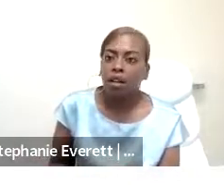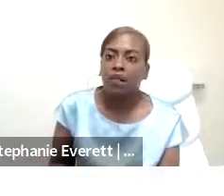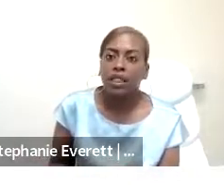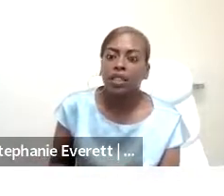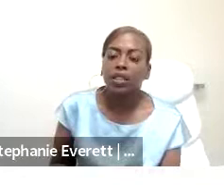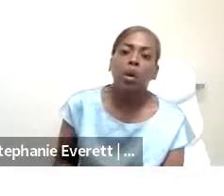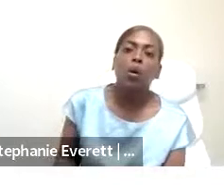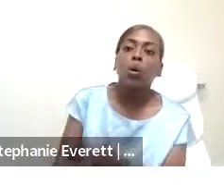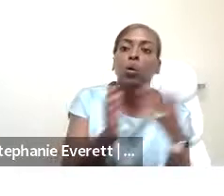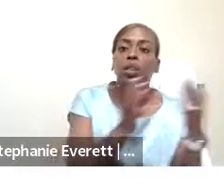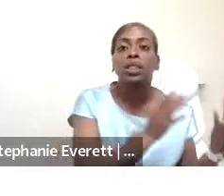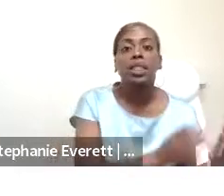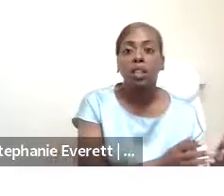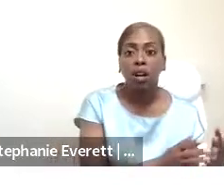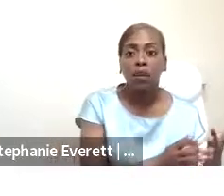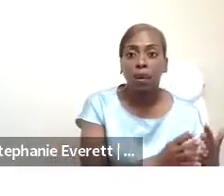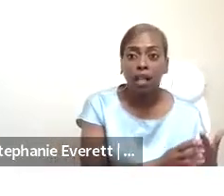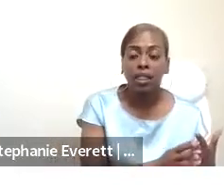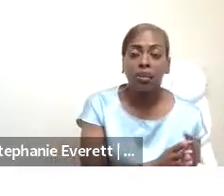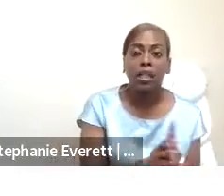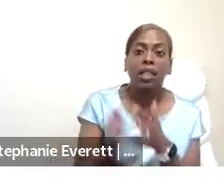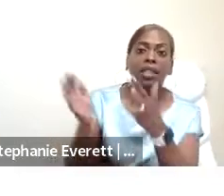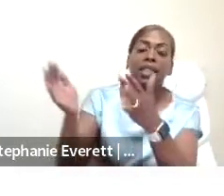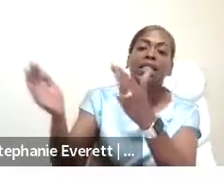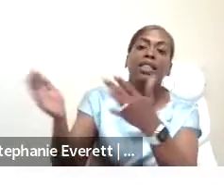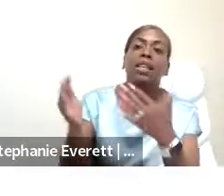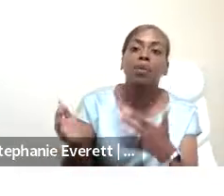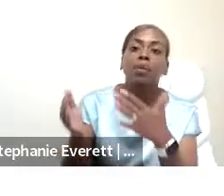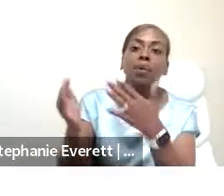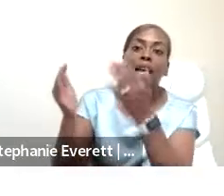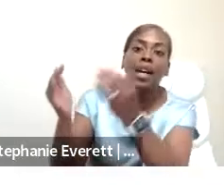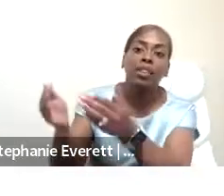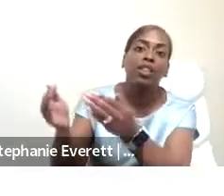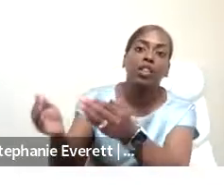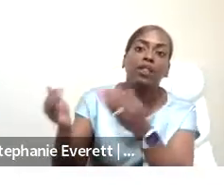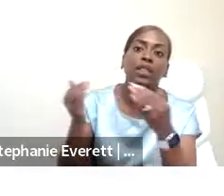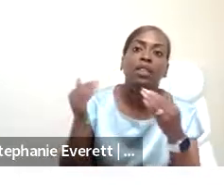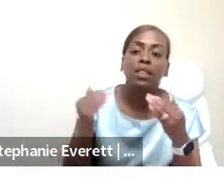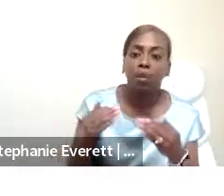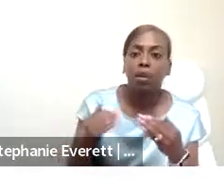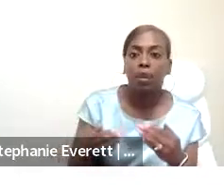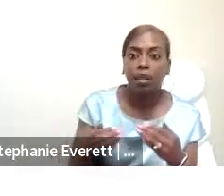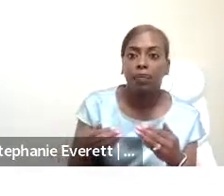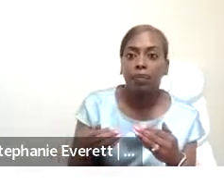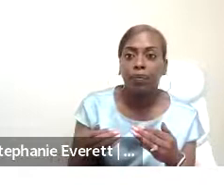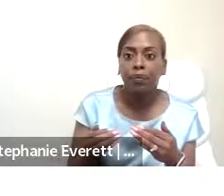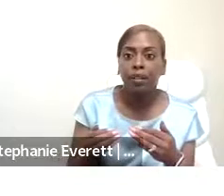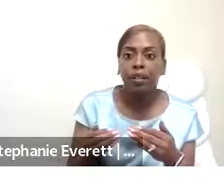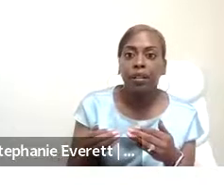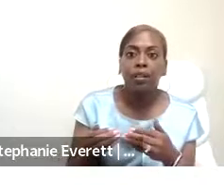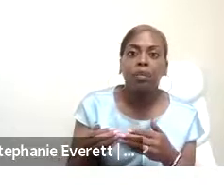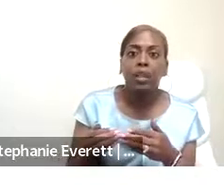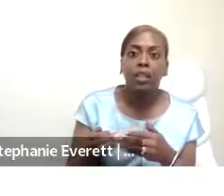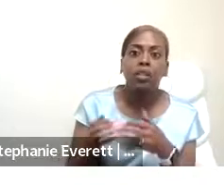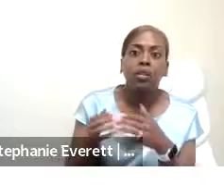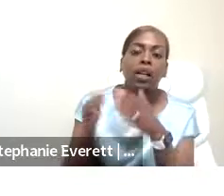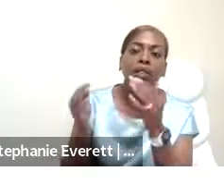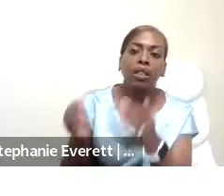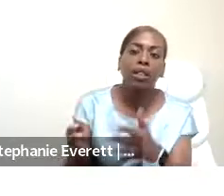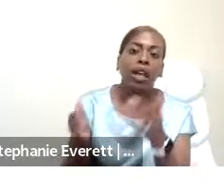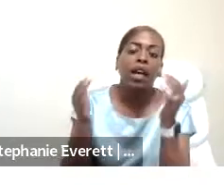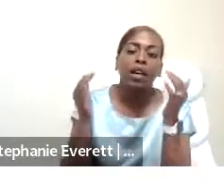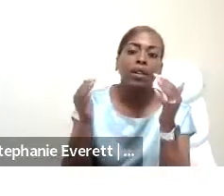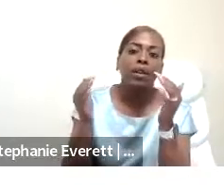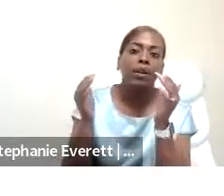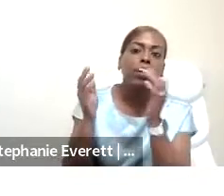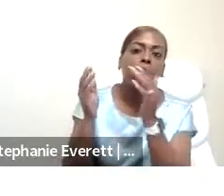bigger conversation about who would sit on the policy meeting. It would actually serve as a subcommittee, because you would have to